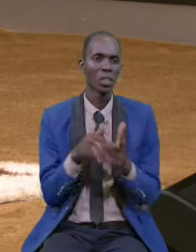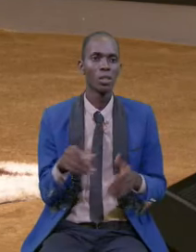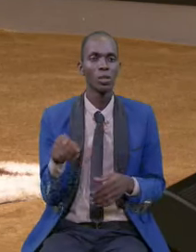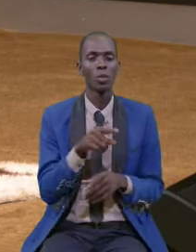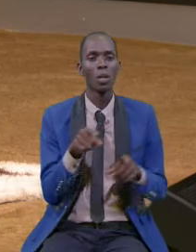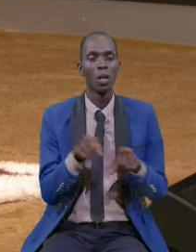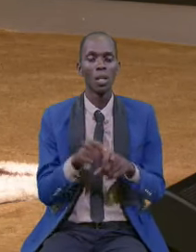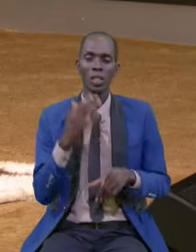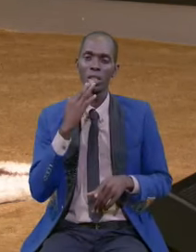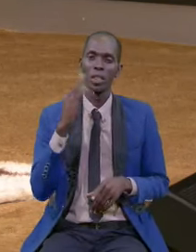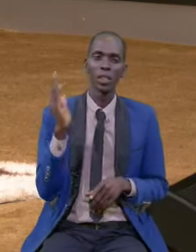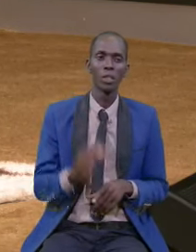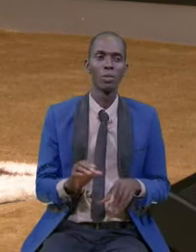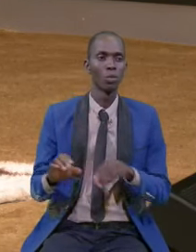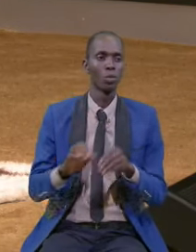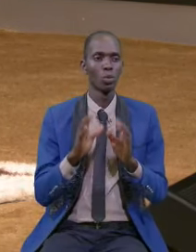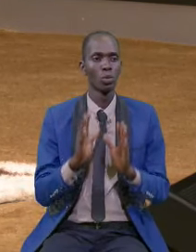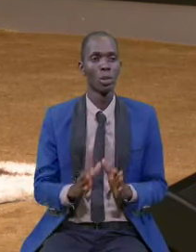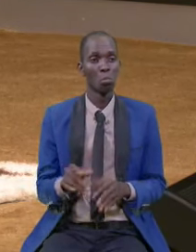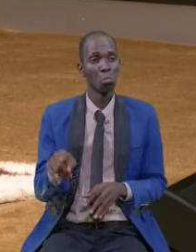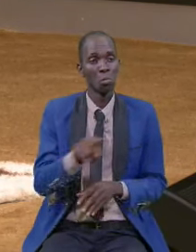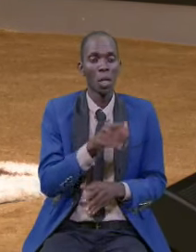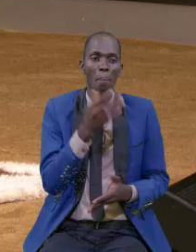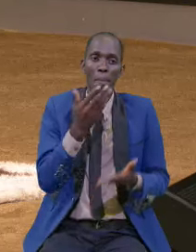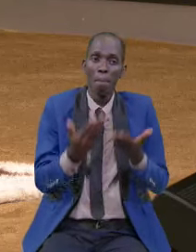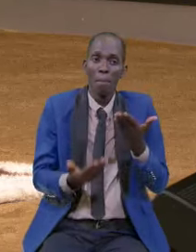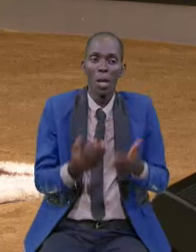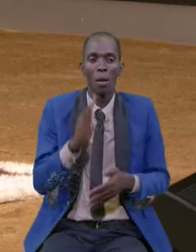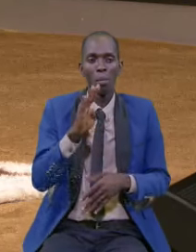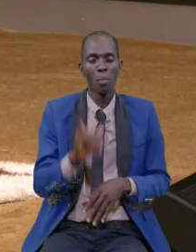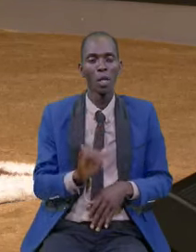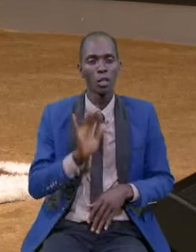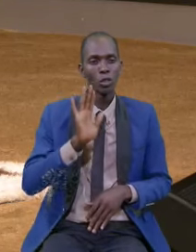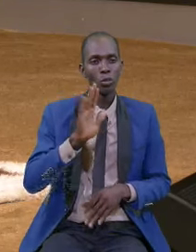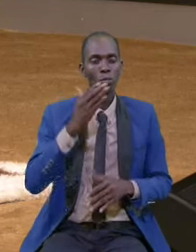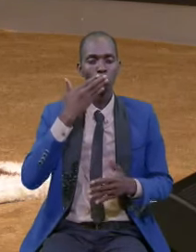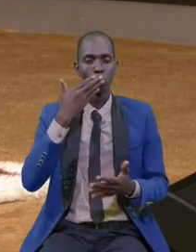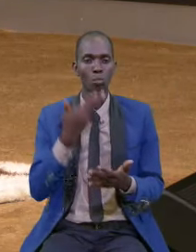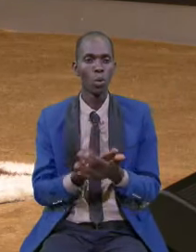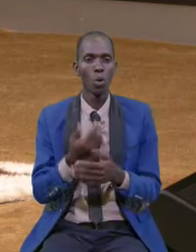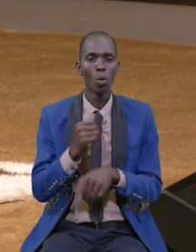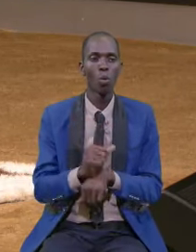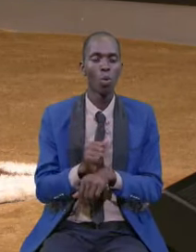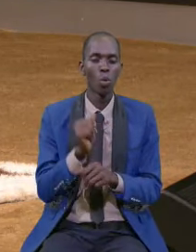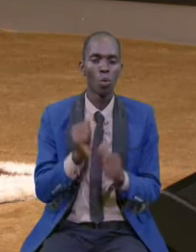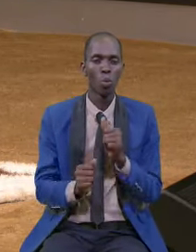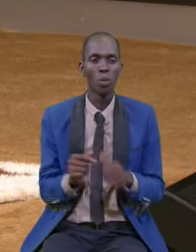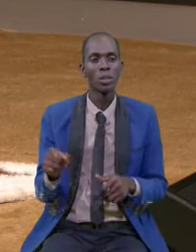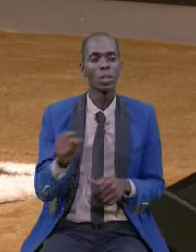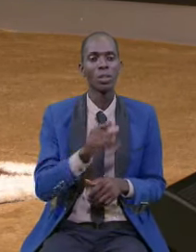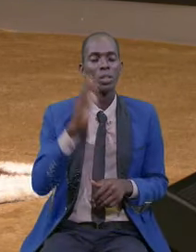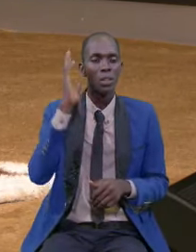evil doers, they may by your good works, which they